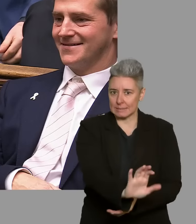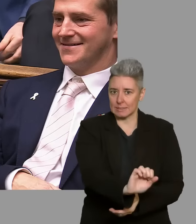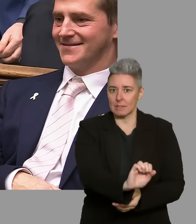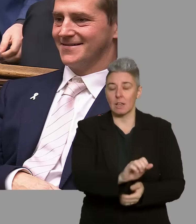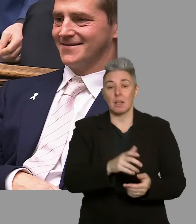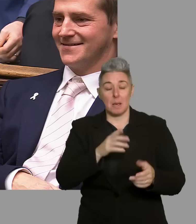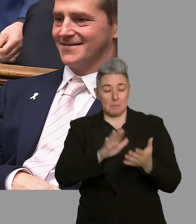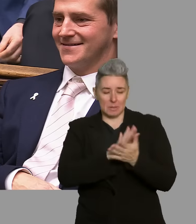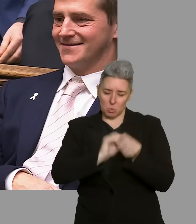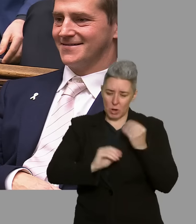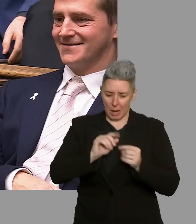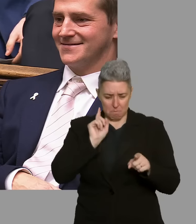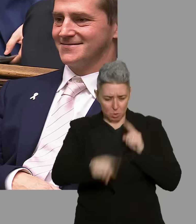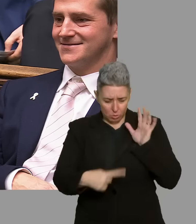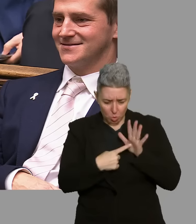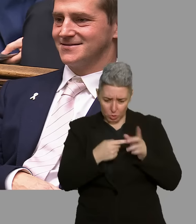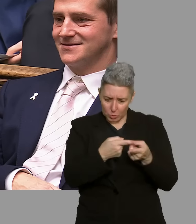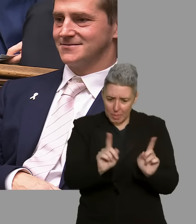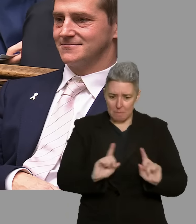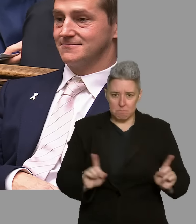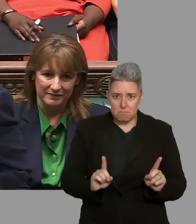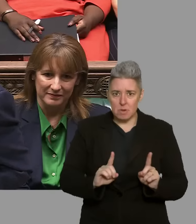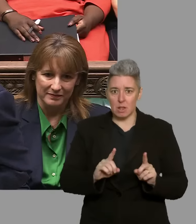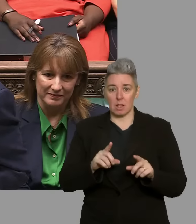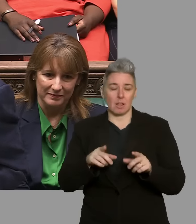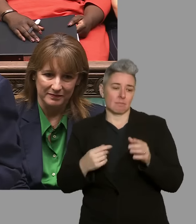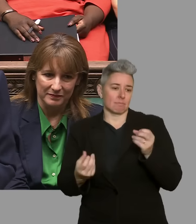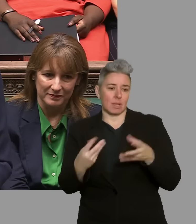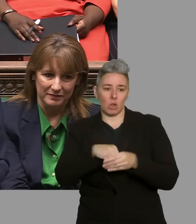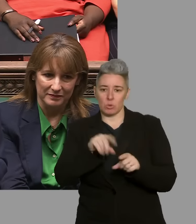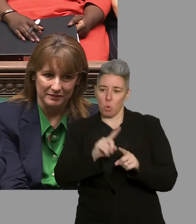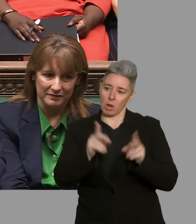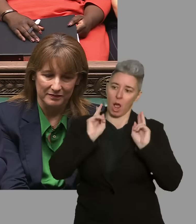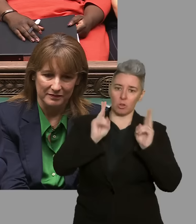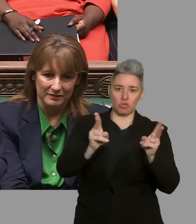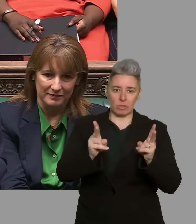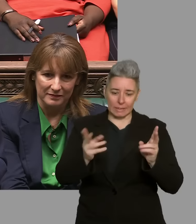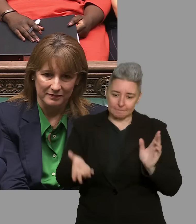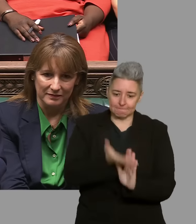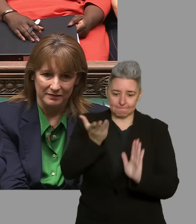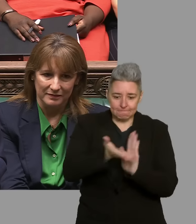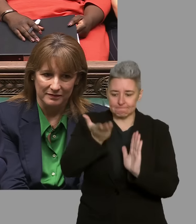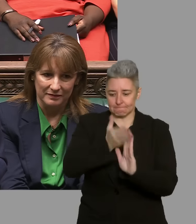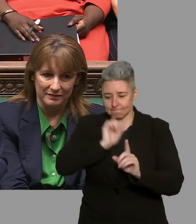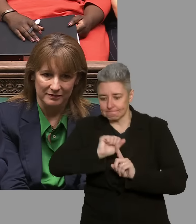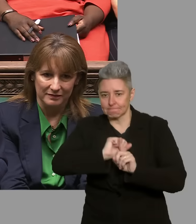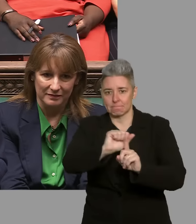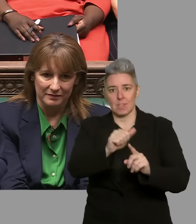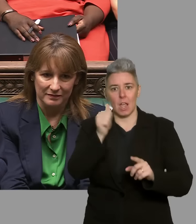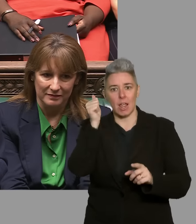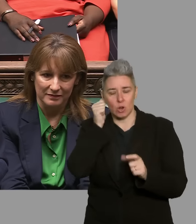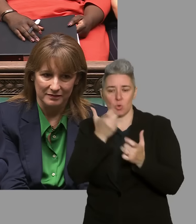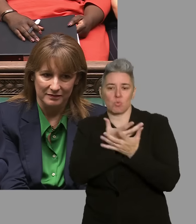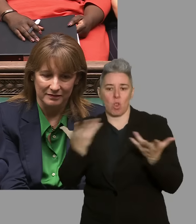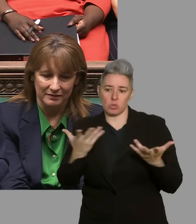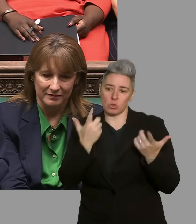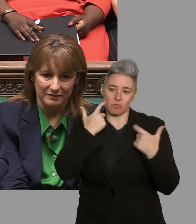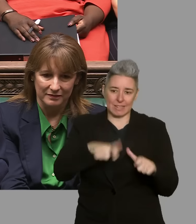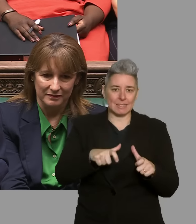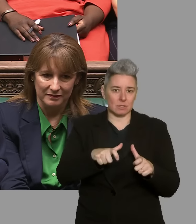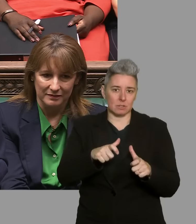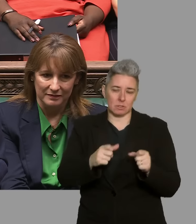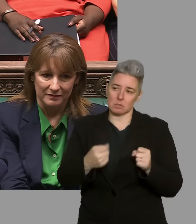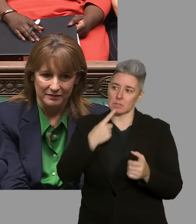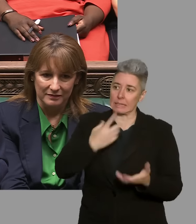their high street, a cause that I know is crucial to many residents, including hers. Just 1 in 14 communities across Wales